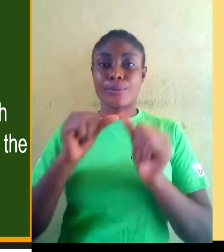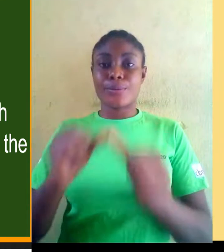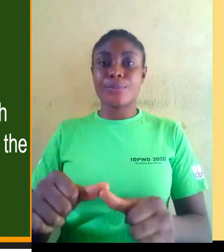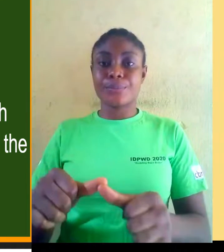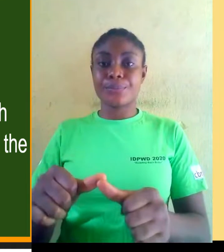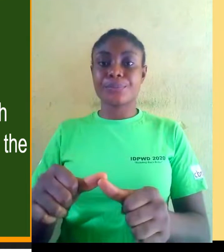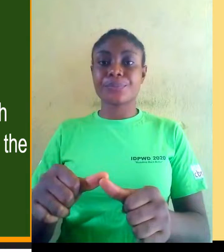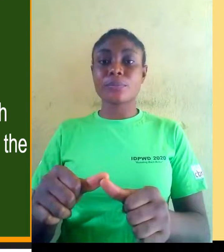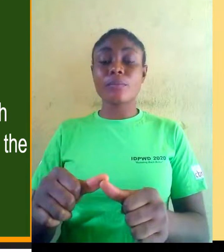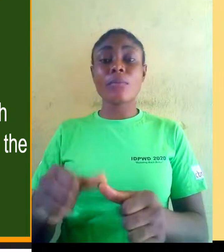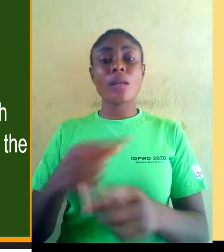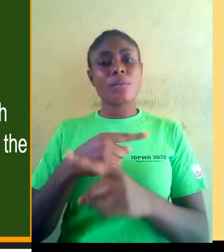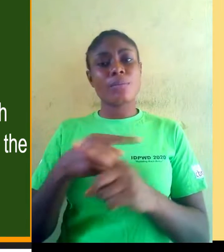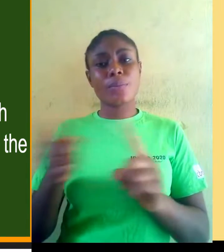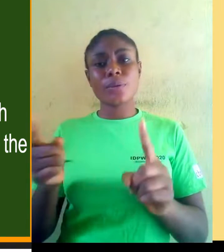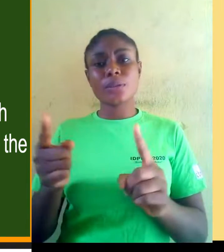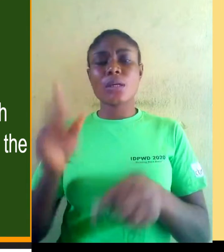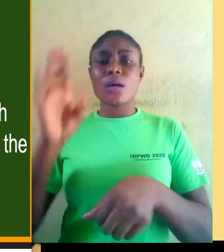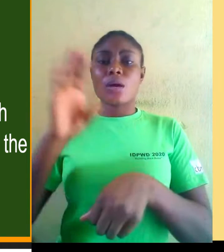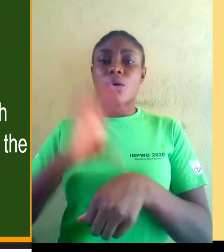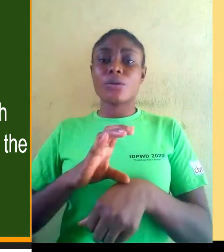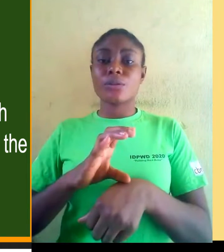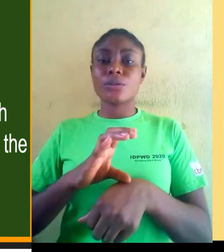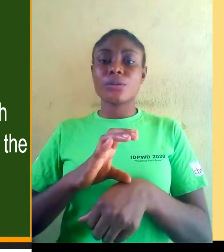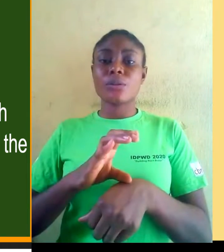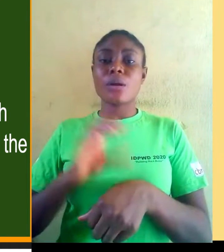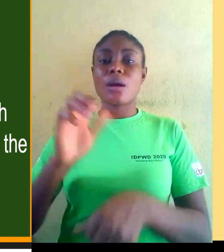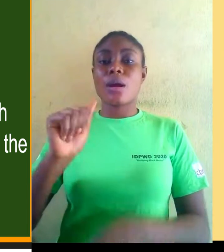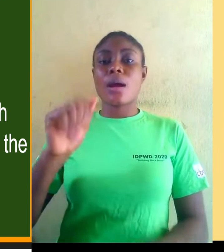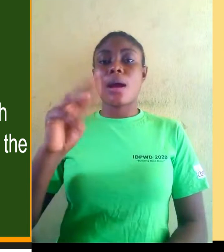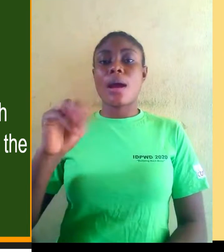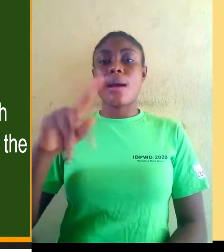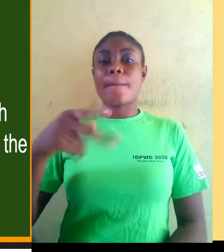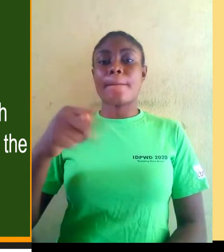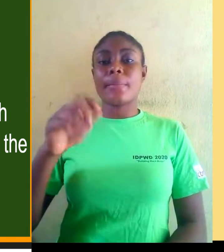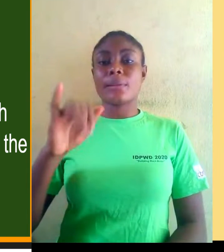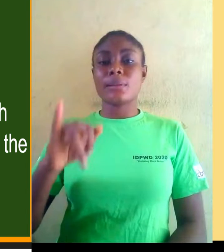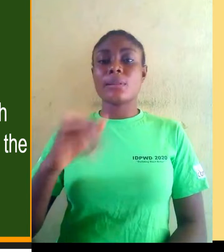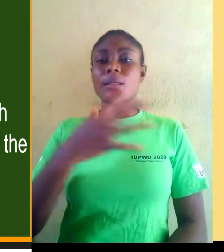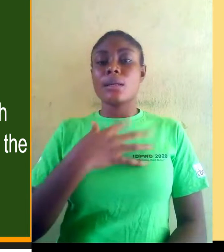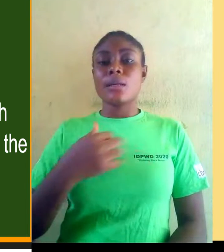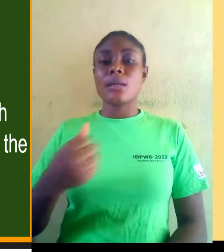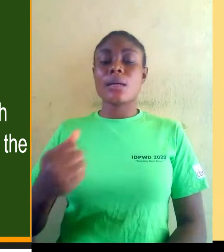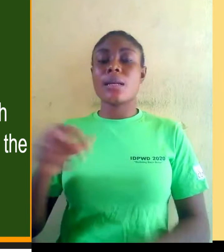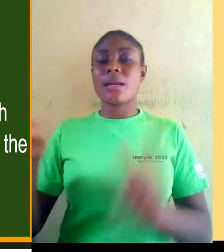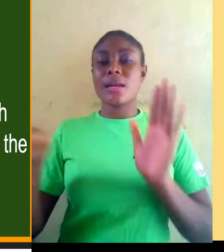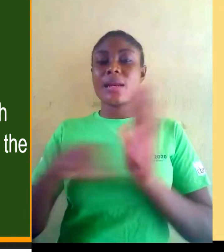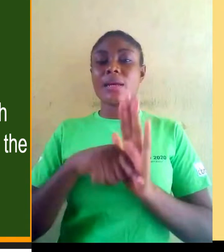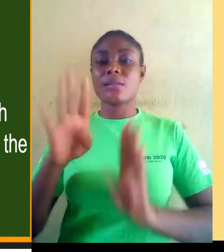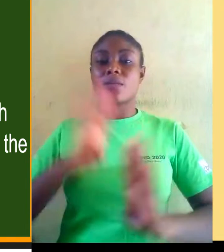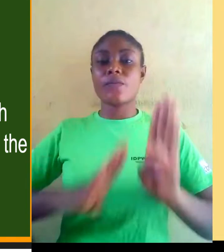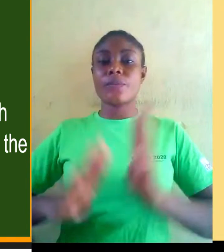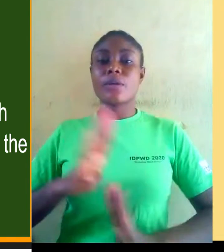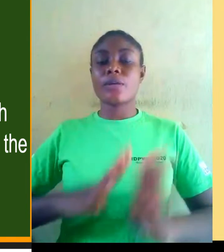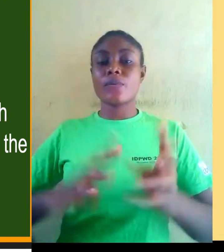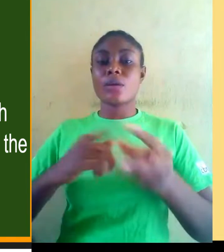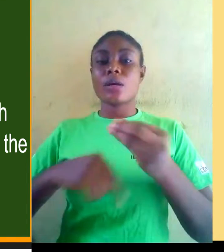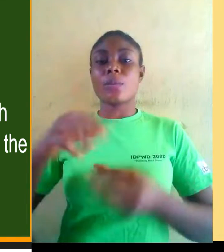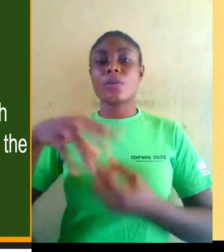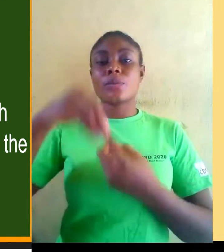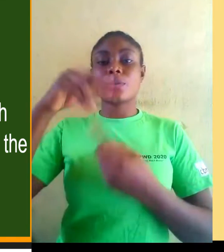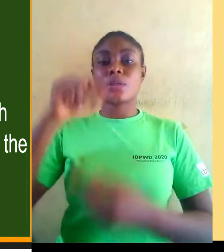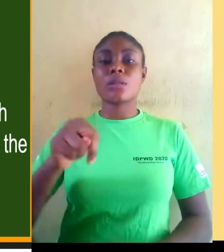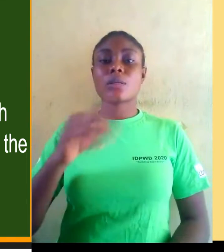Bias, cultural archetypes, and negative behavior patterns about special needs education are endemic in